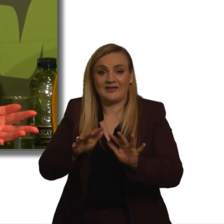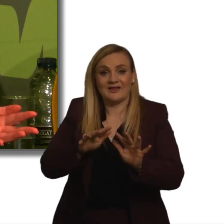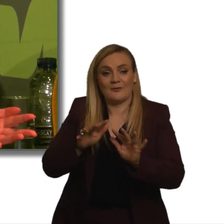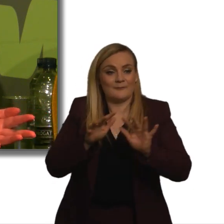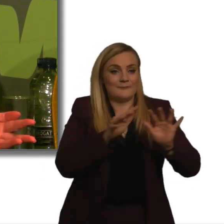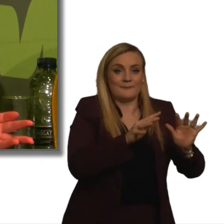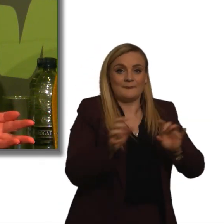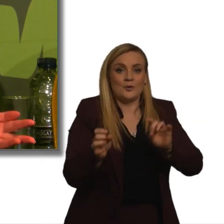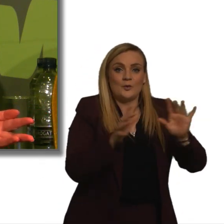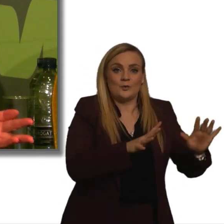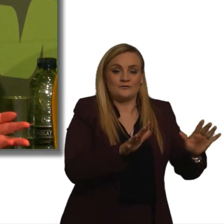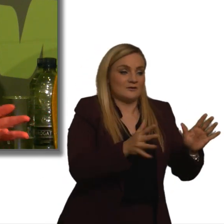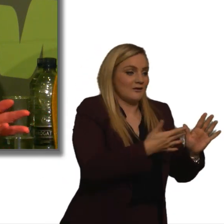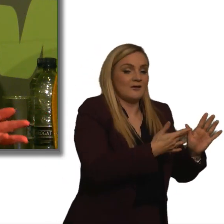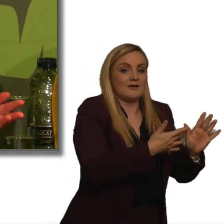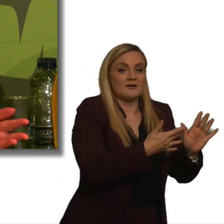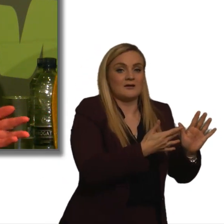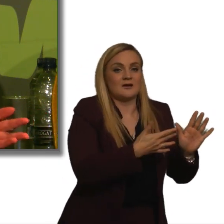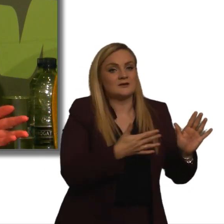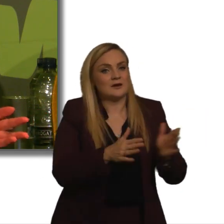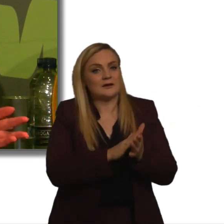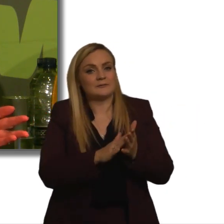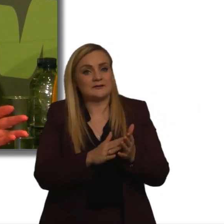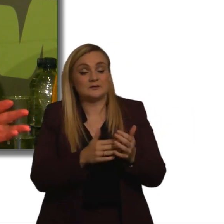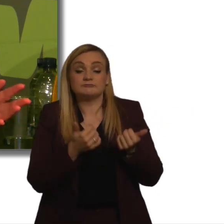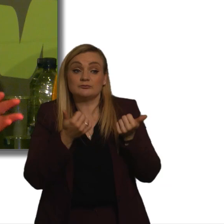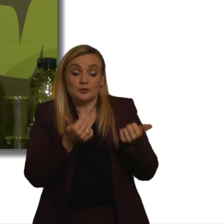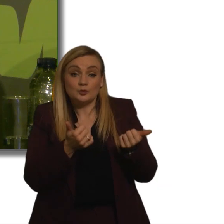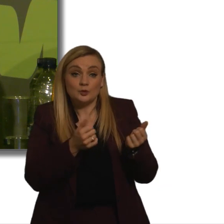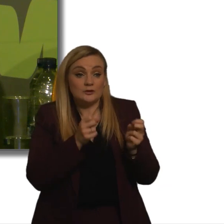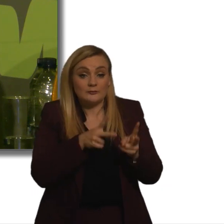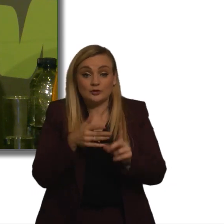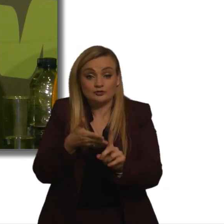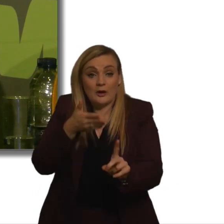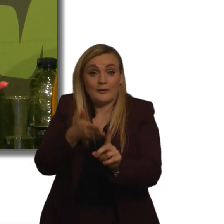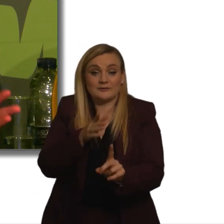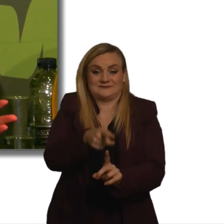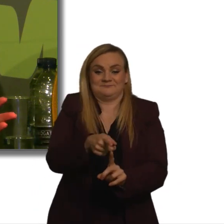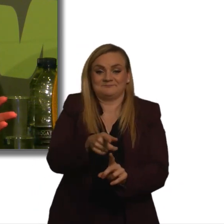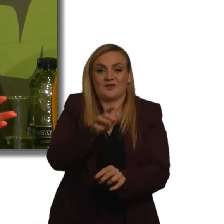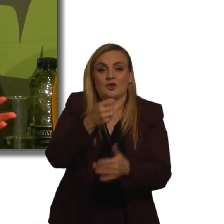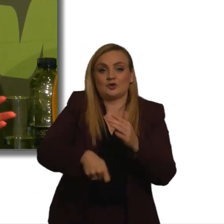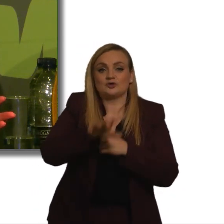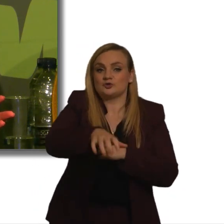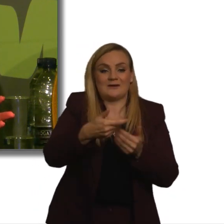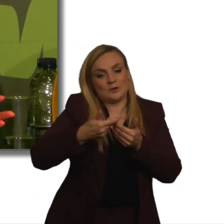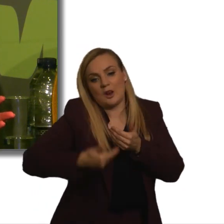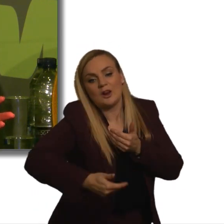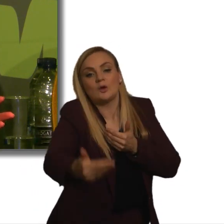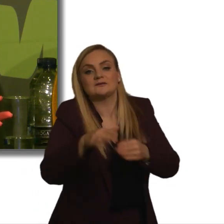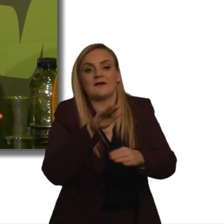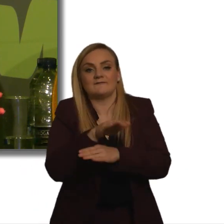and that really what we have is a very healthy approach to recognising when a store doesn't have a long-term future